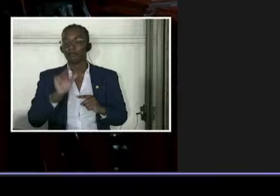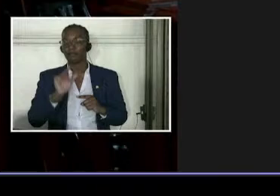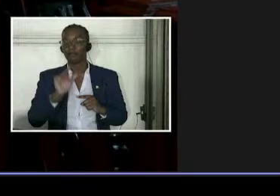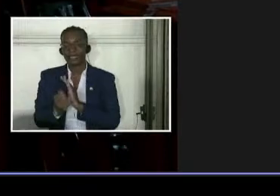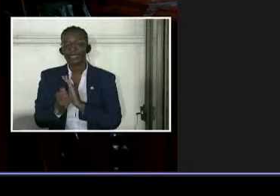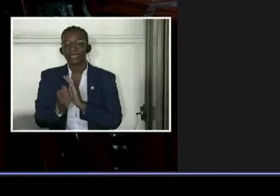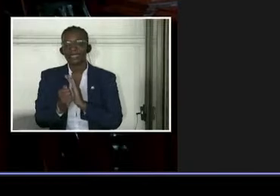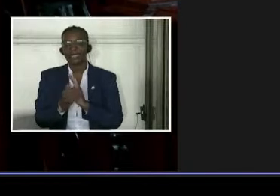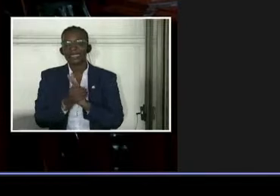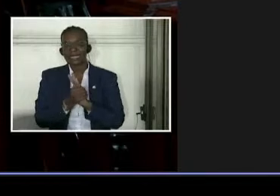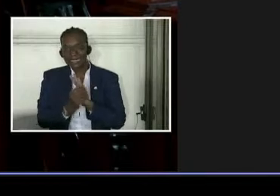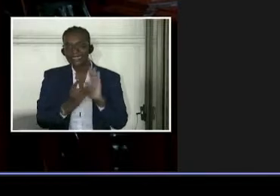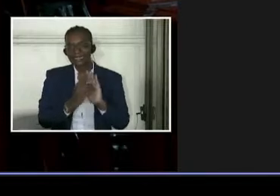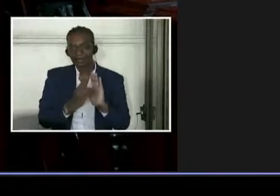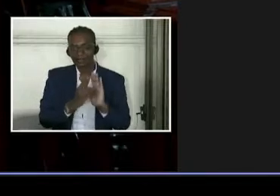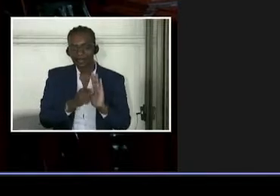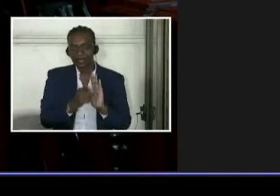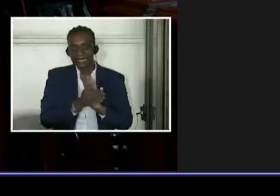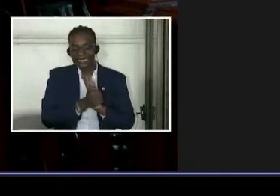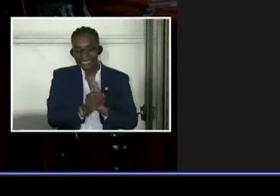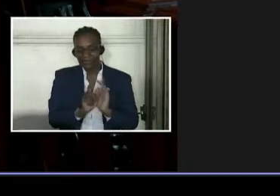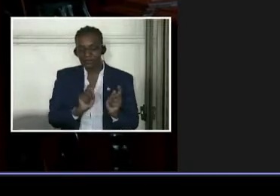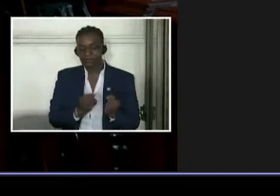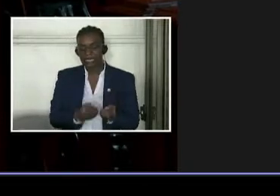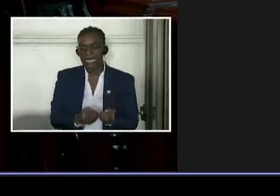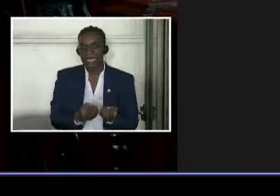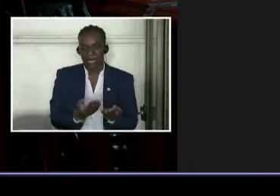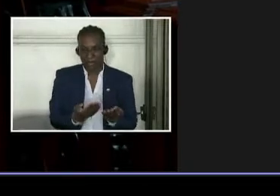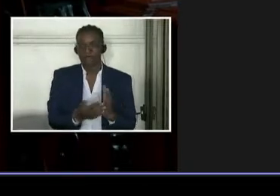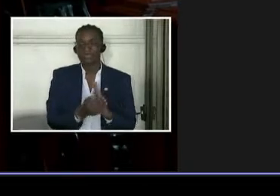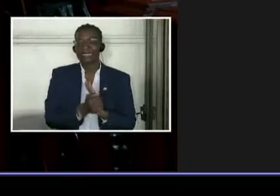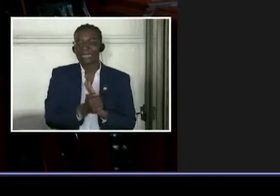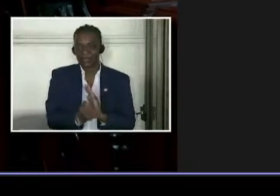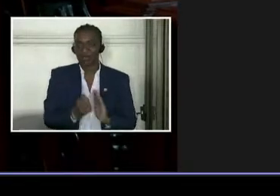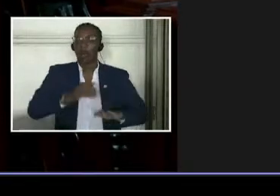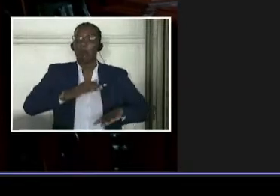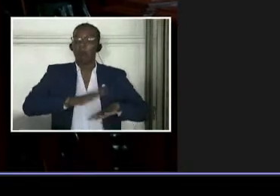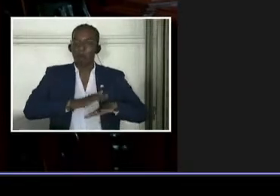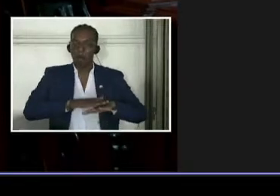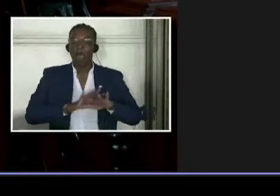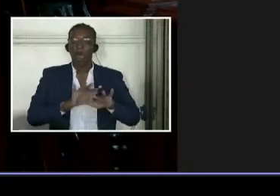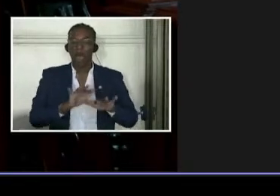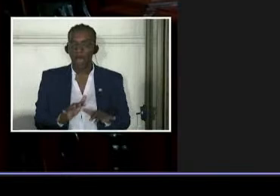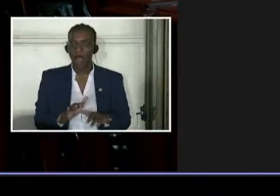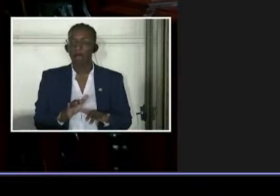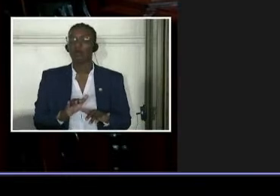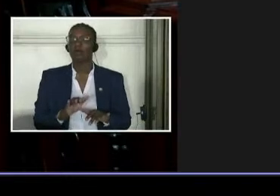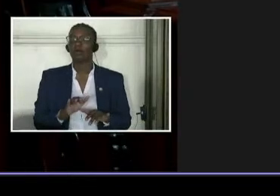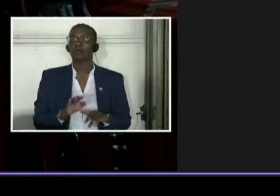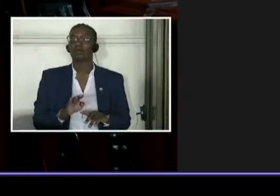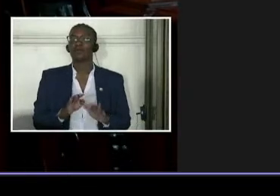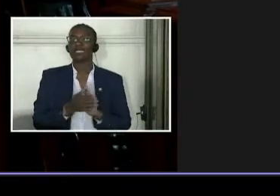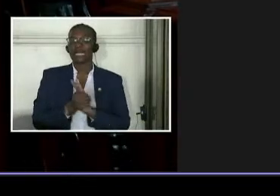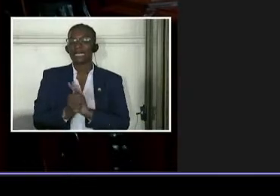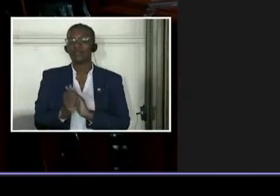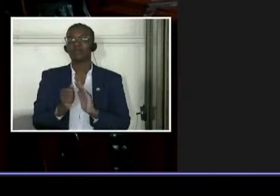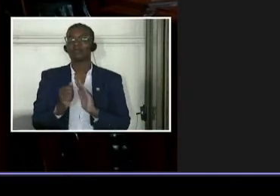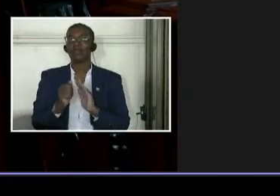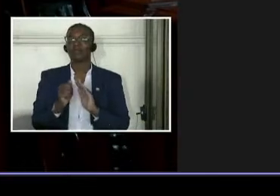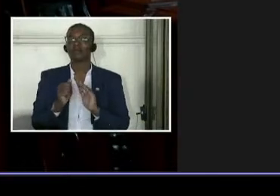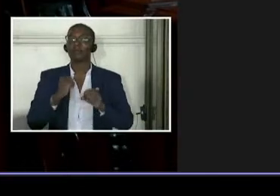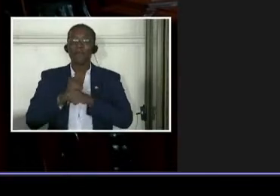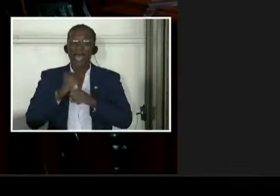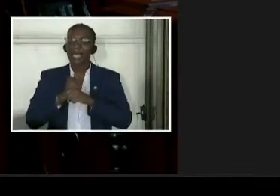It's a skills development and skills transfer program. We are training them on bricklaying, carpentry, roofing,